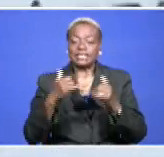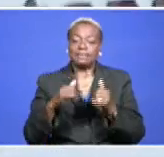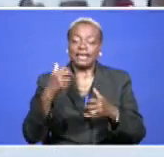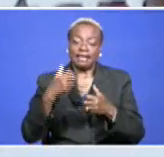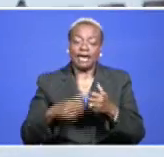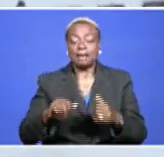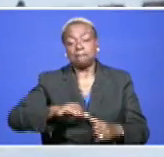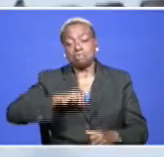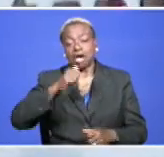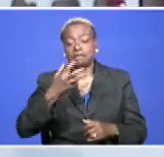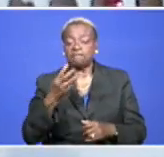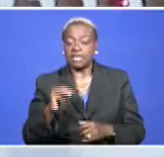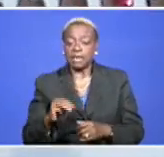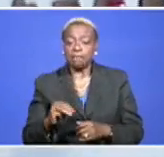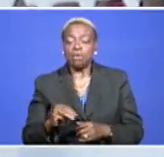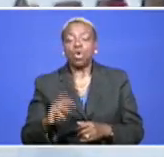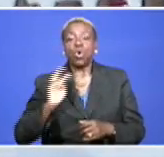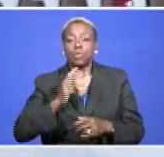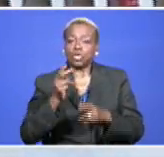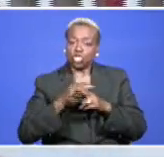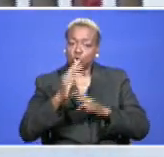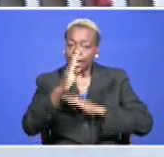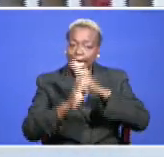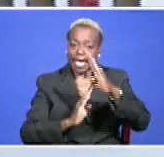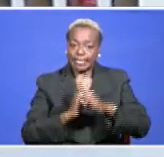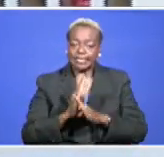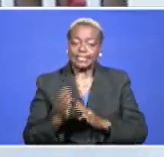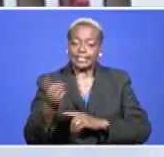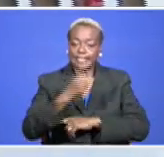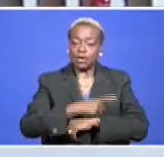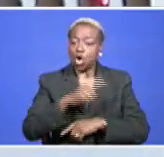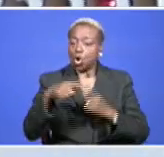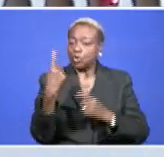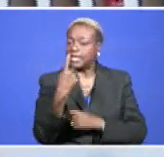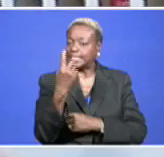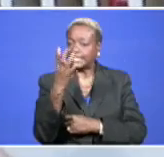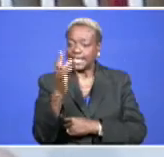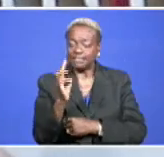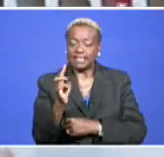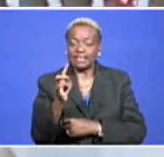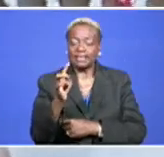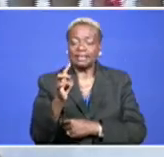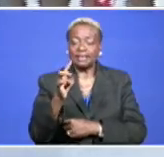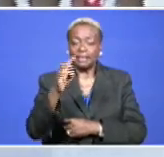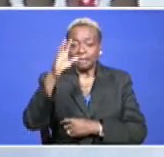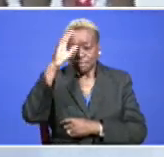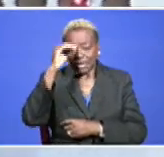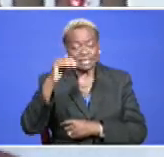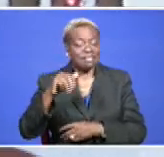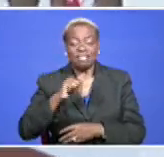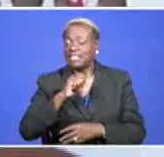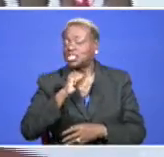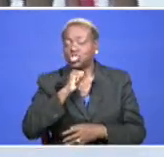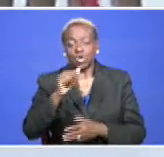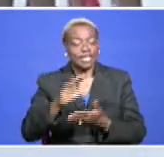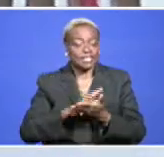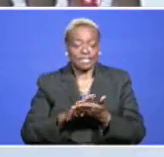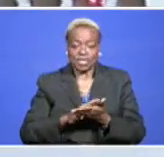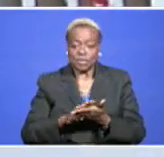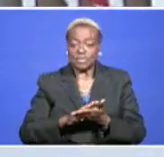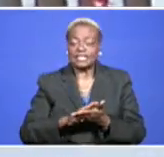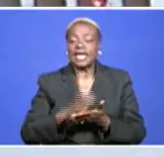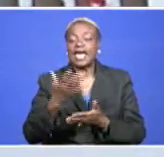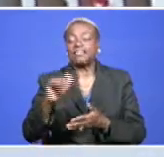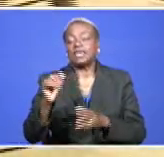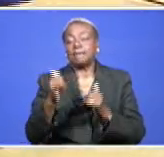way they played. Though we were short-handed today, we have about 7 guys today, but that's no excuse. You gotta be better if you want to be champs. That team played well.